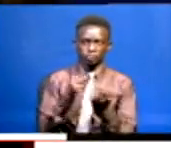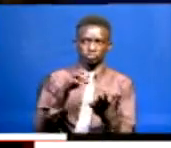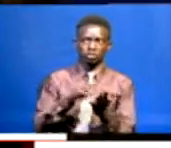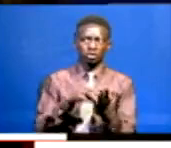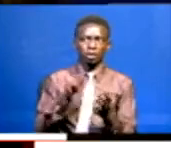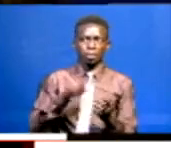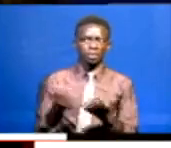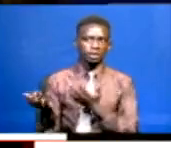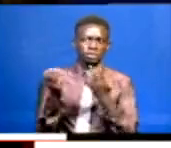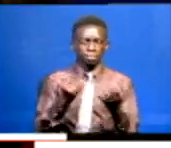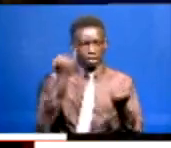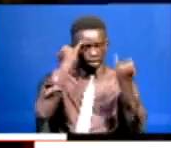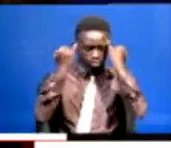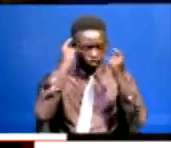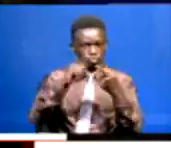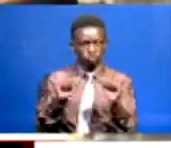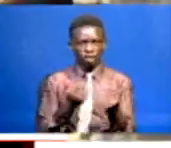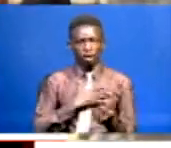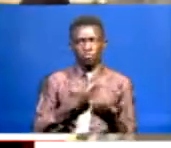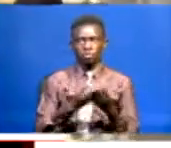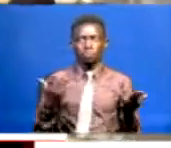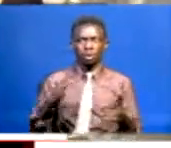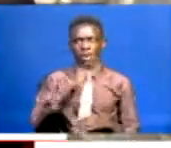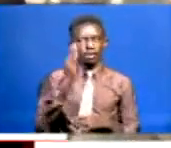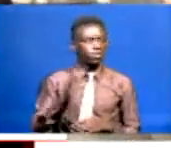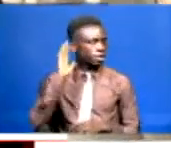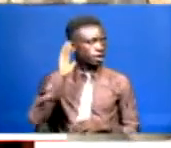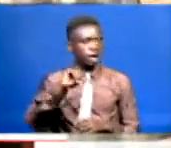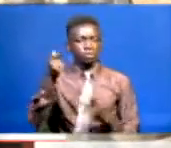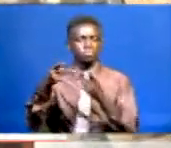our properties. You will get it anyway. Pauline Nasimi for Lunchtime News.